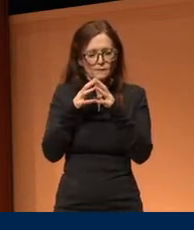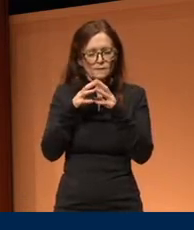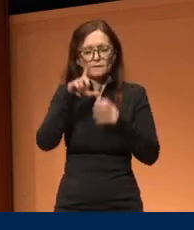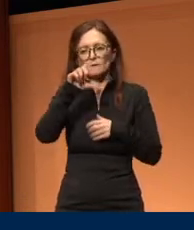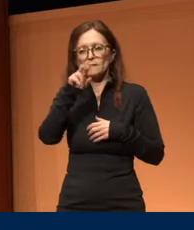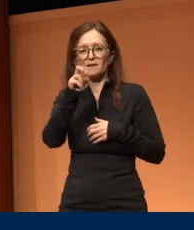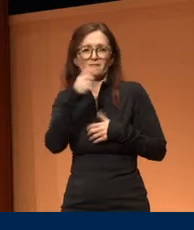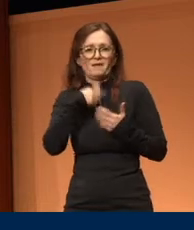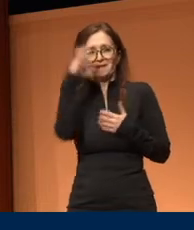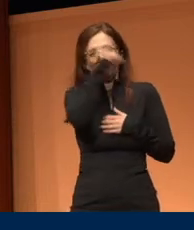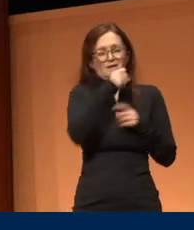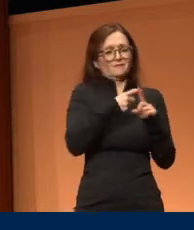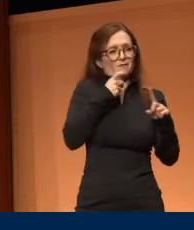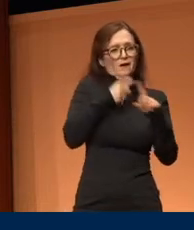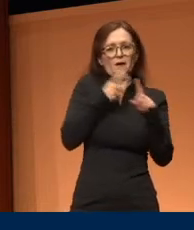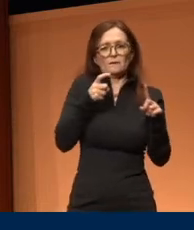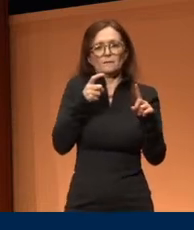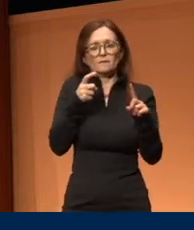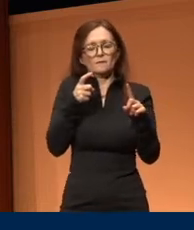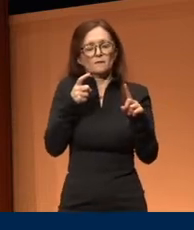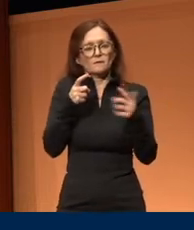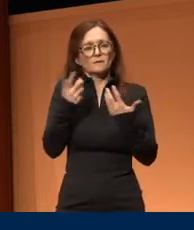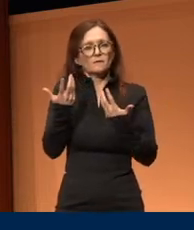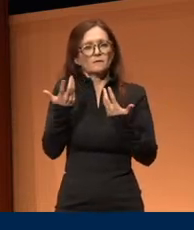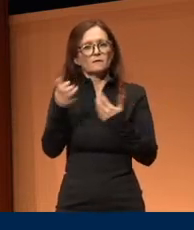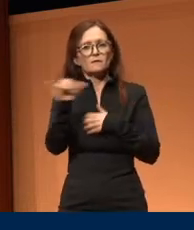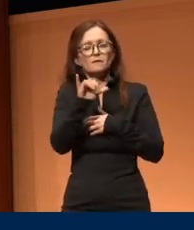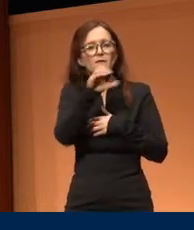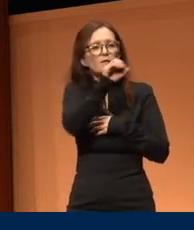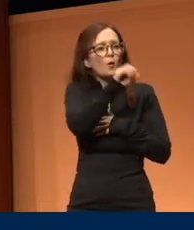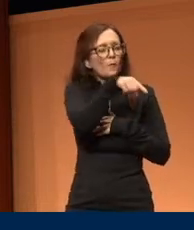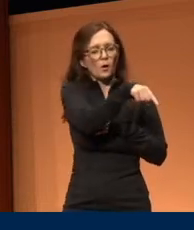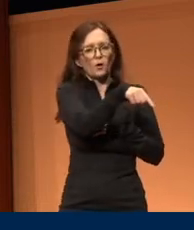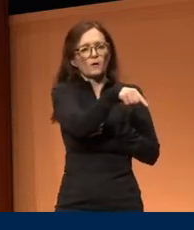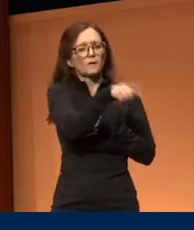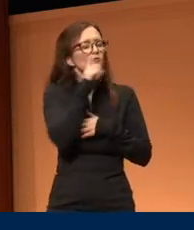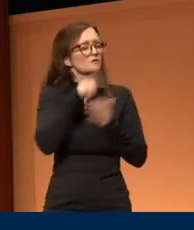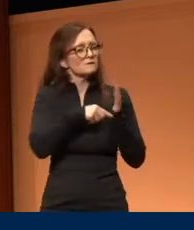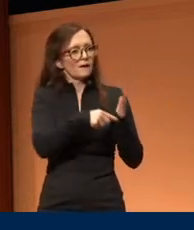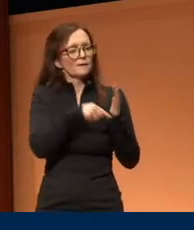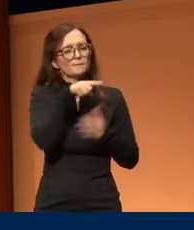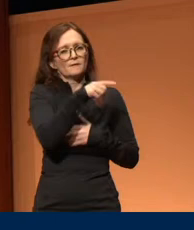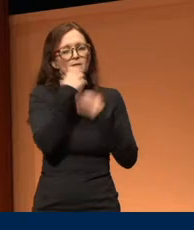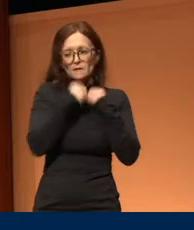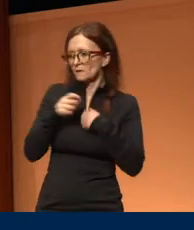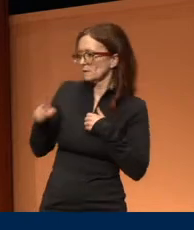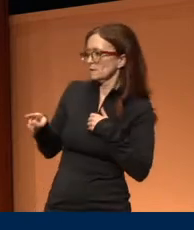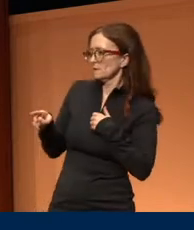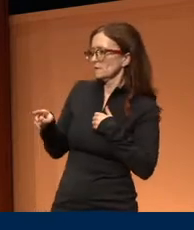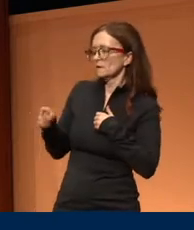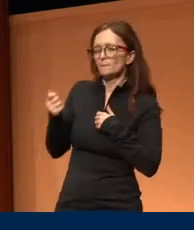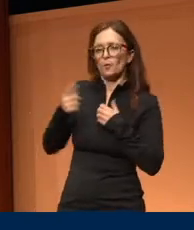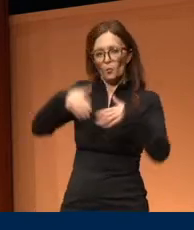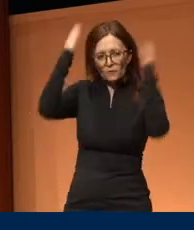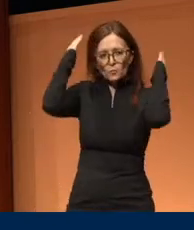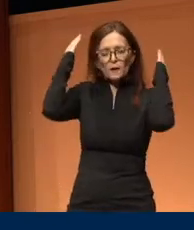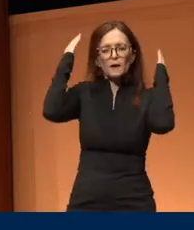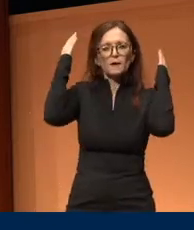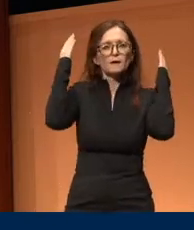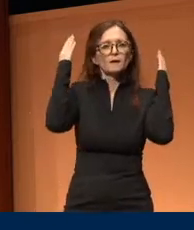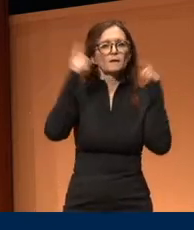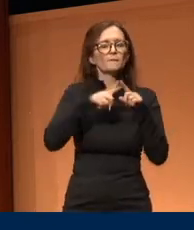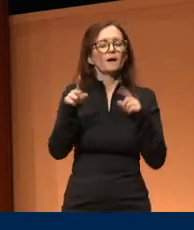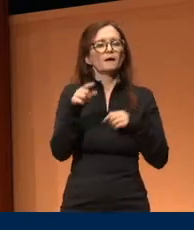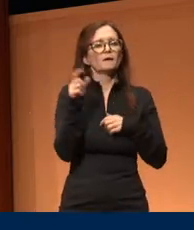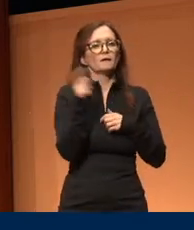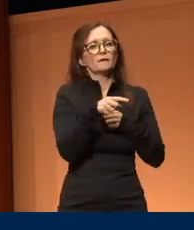love, I guess, from participants who care, like Omar. Omar is a good example. He really cares. He's just a little overwhelming, and maybe he's a